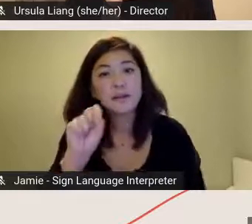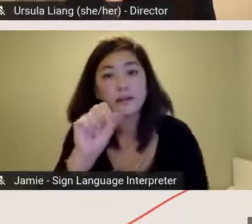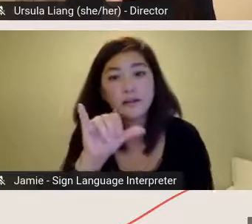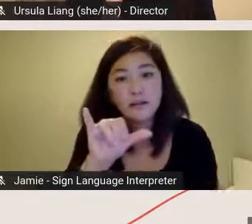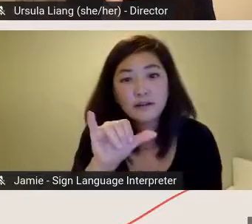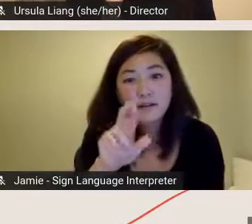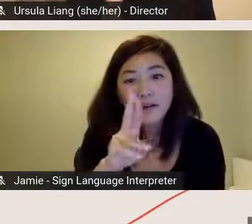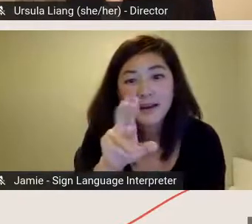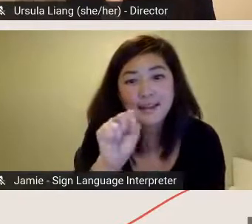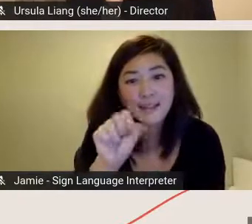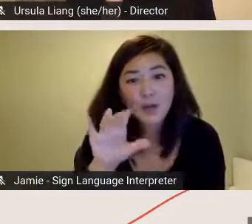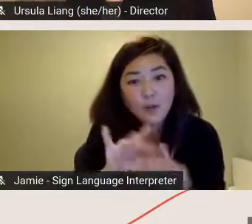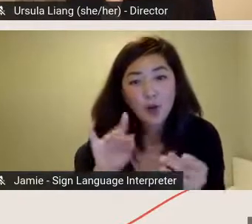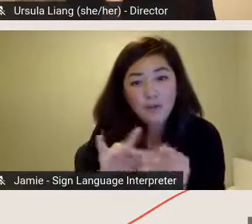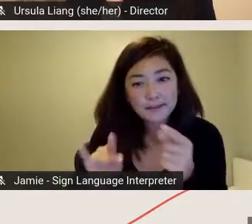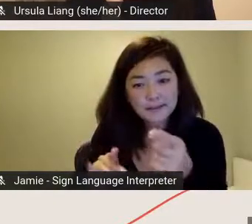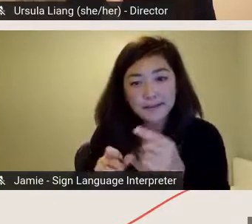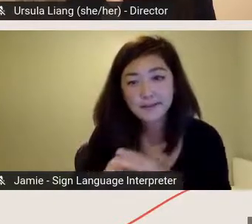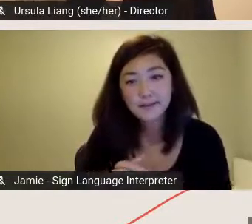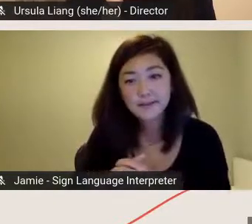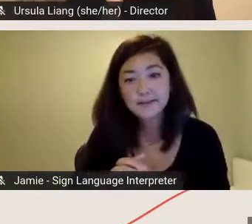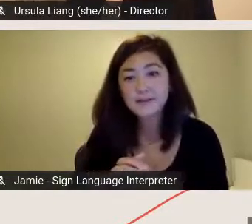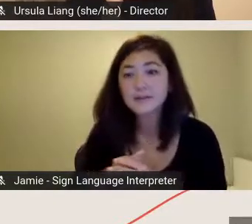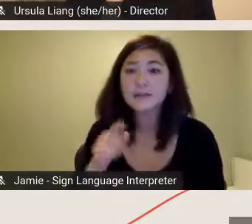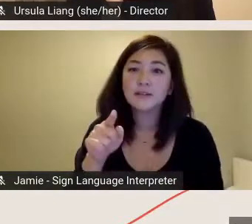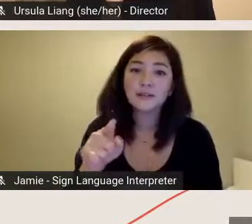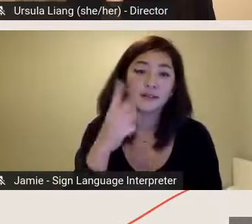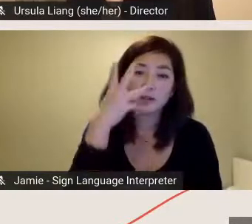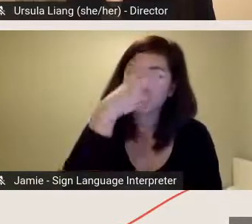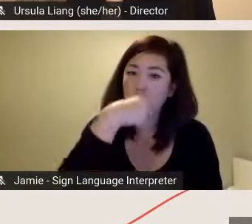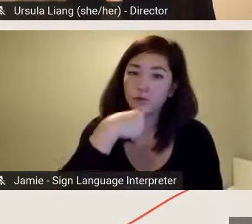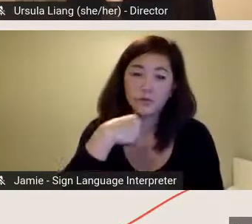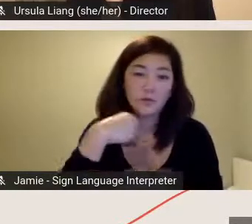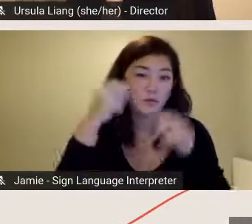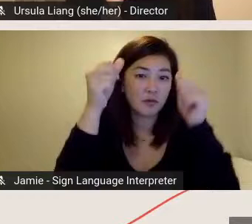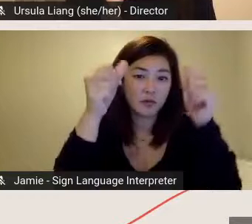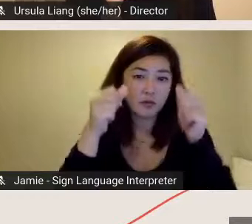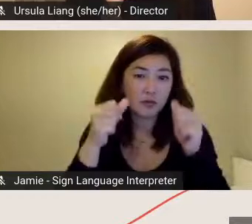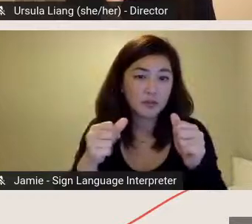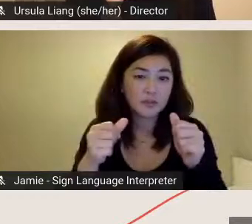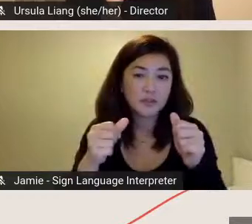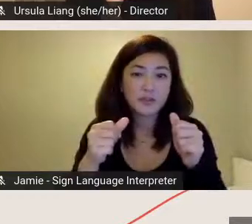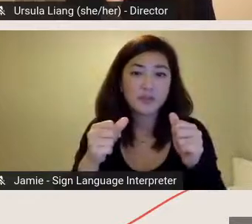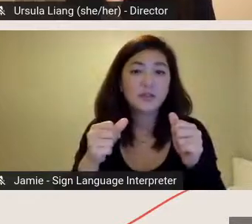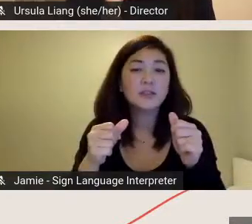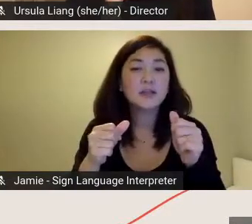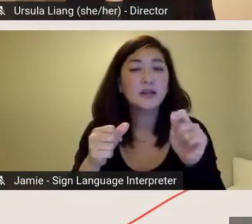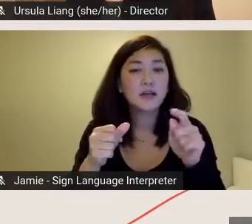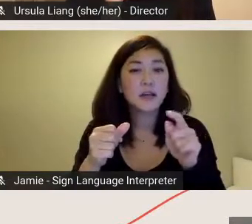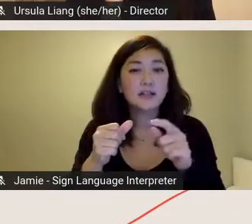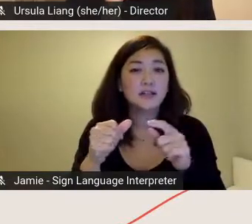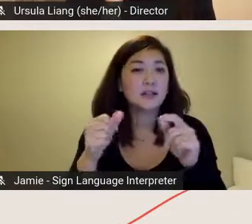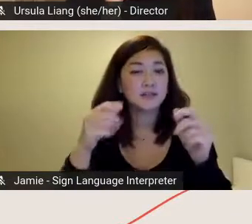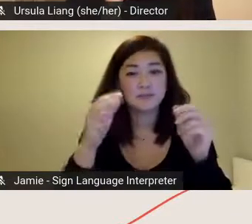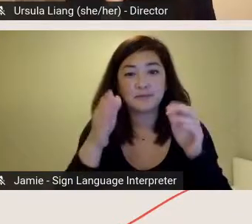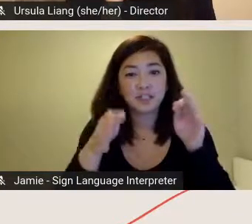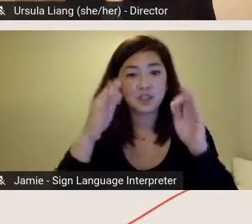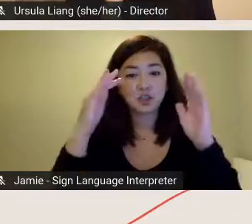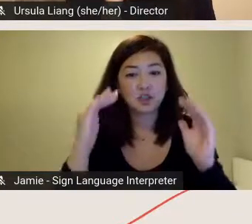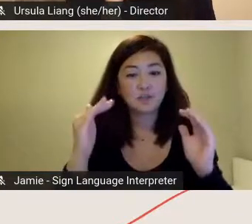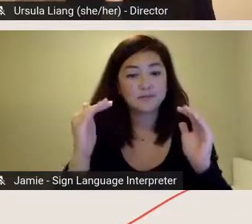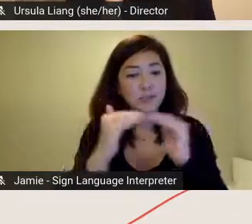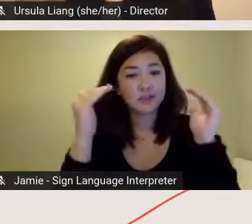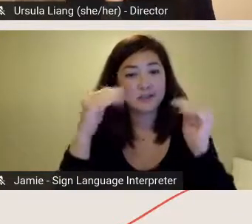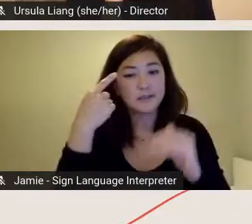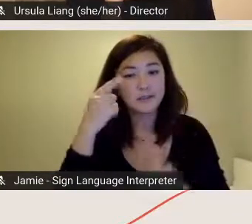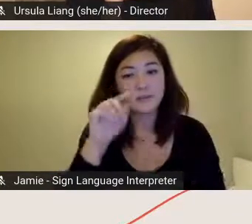But I just turn, you know, I just turn back to that beautiful poster that you showed for the Justice for